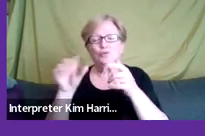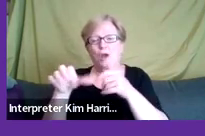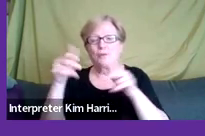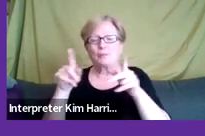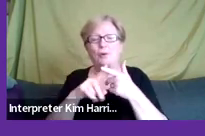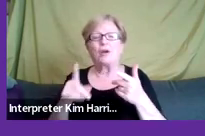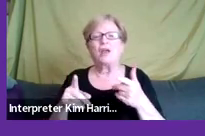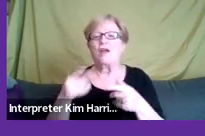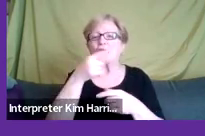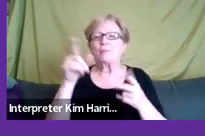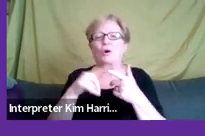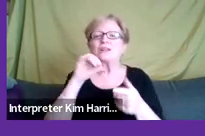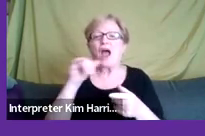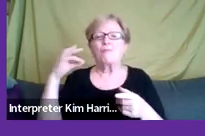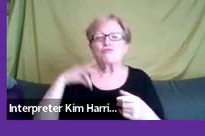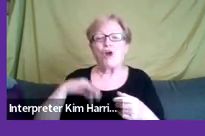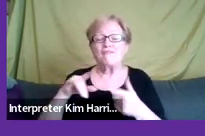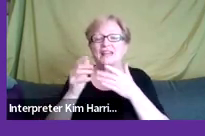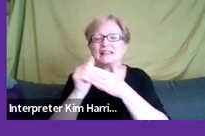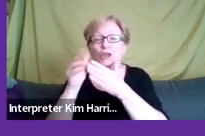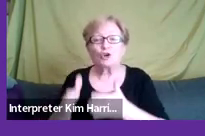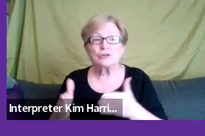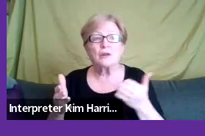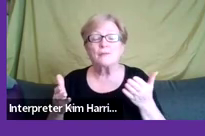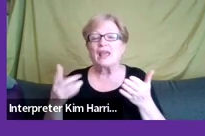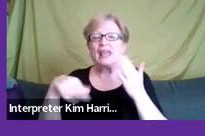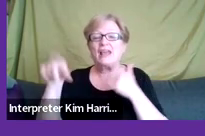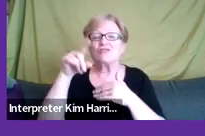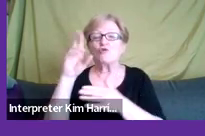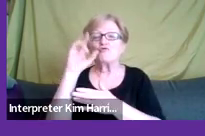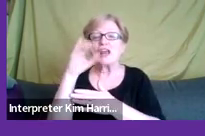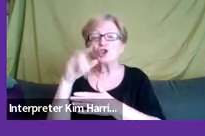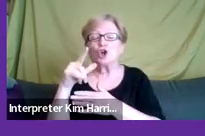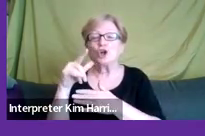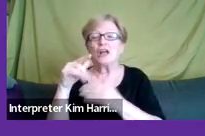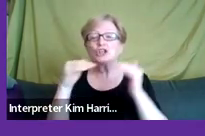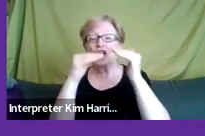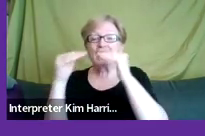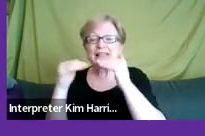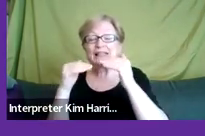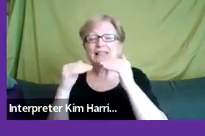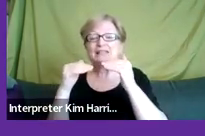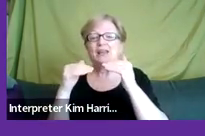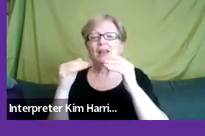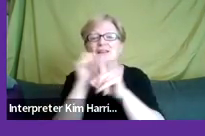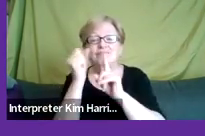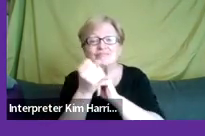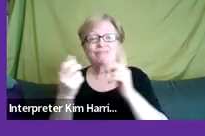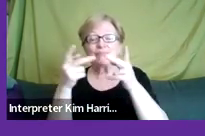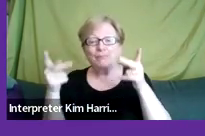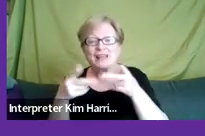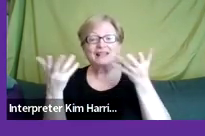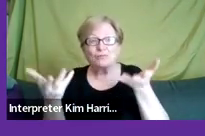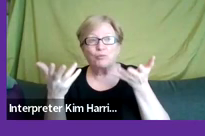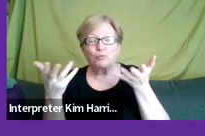leaders, particularly in the racial justice space, in particular, because